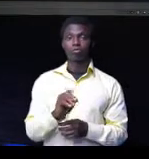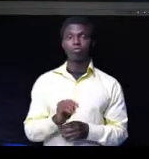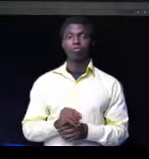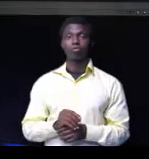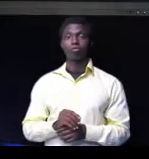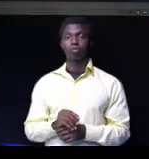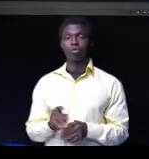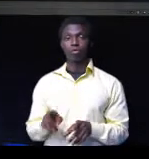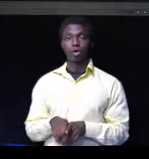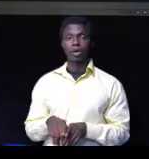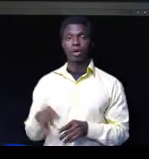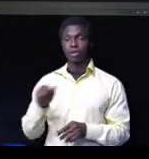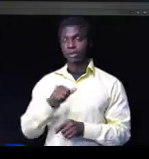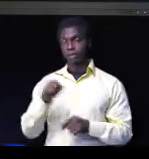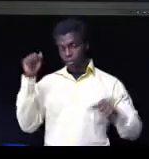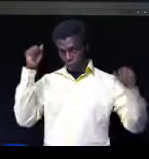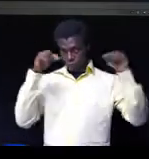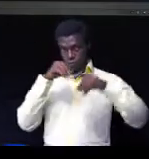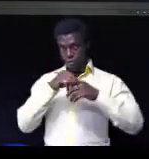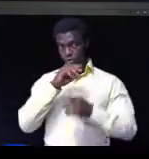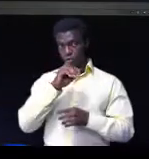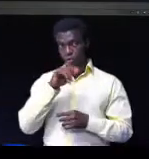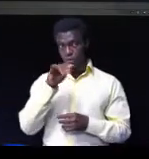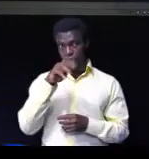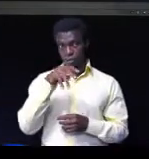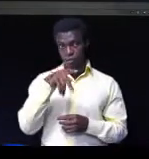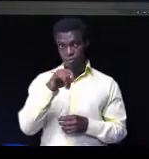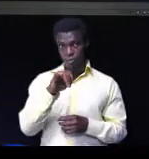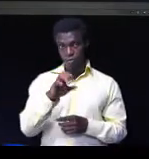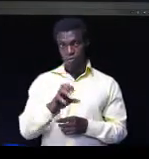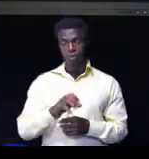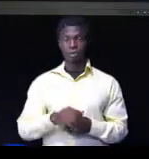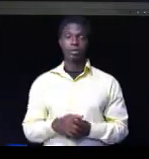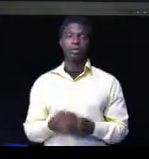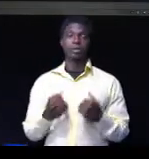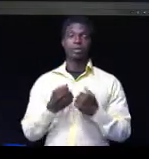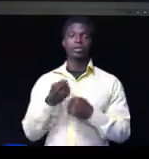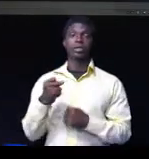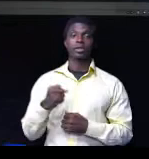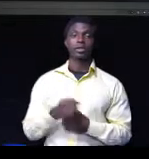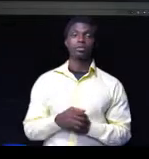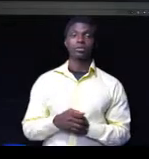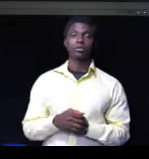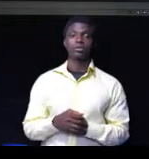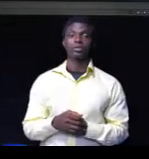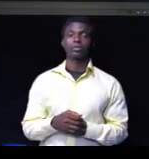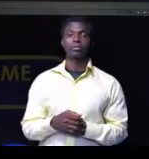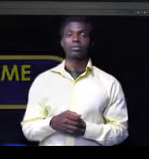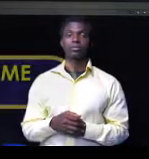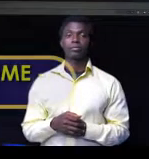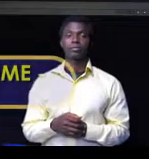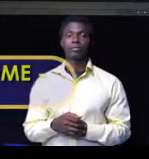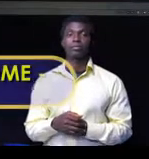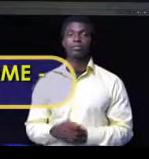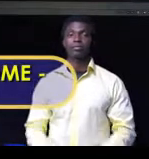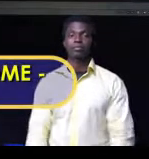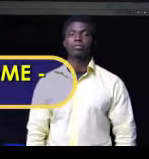in Olympic Games. Taekwondo is there, judo is also there in Olympic Games.